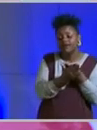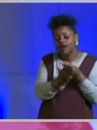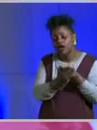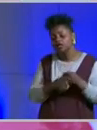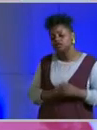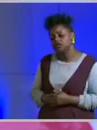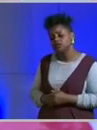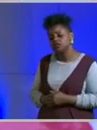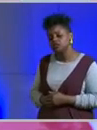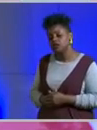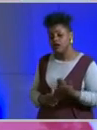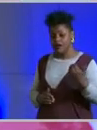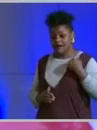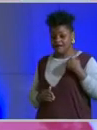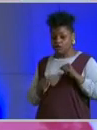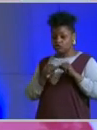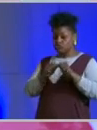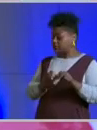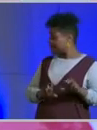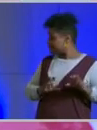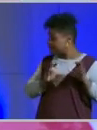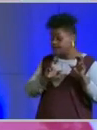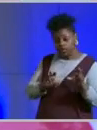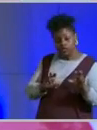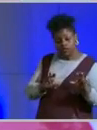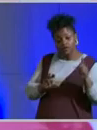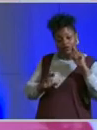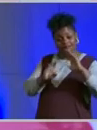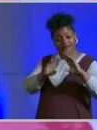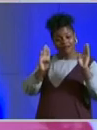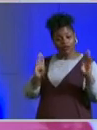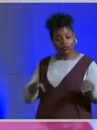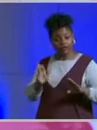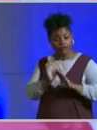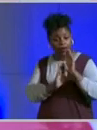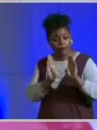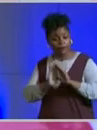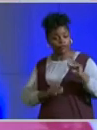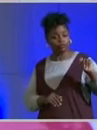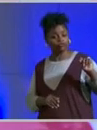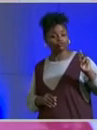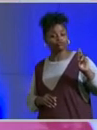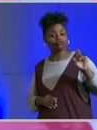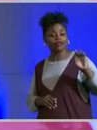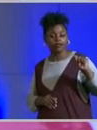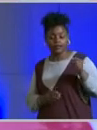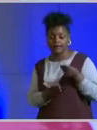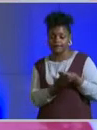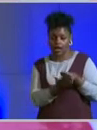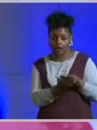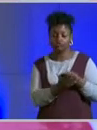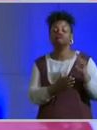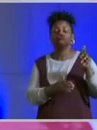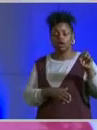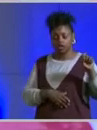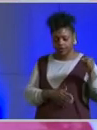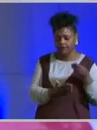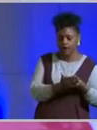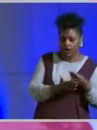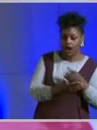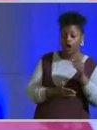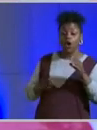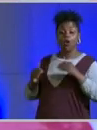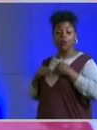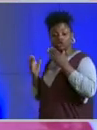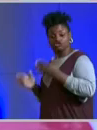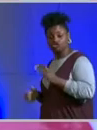the continued investment in the Housing Production Trust Fund, and even in home ownership. There are programs such as